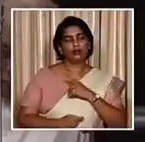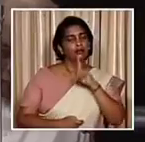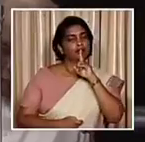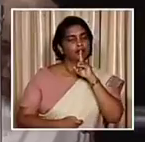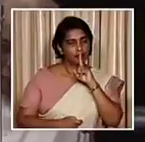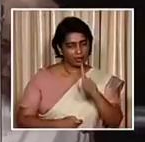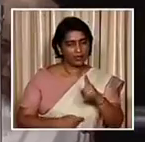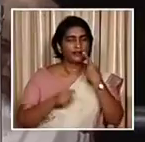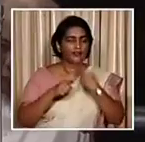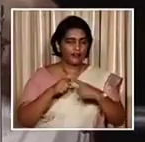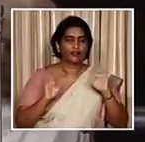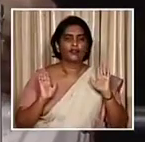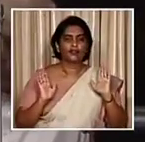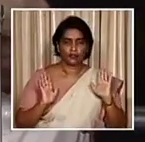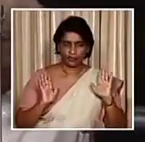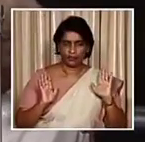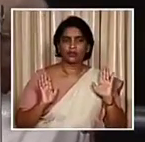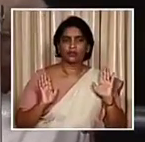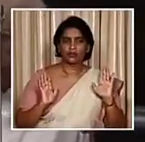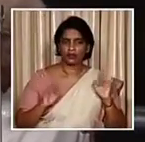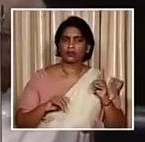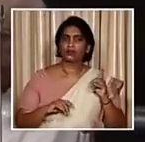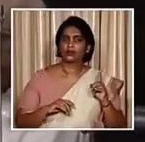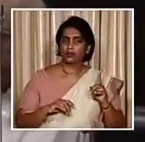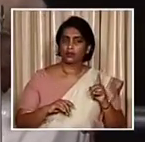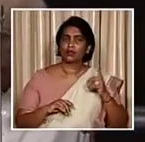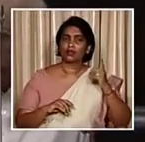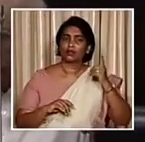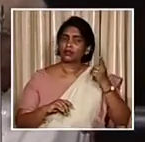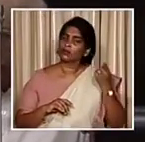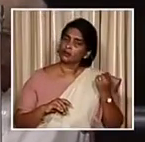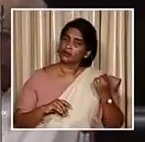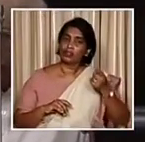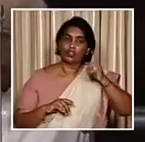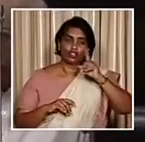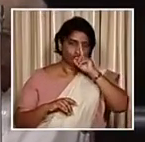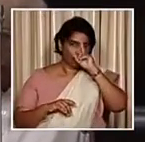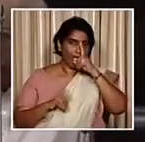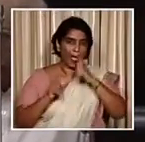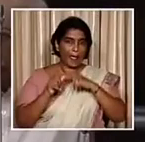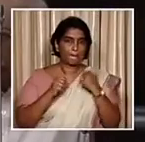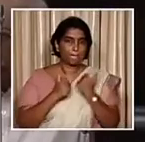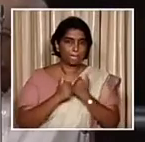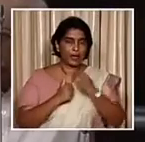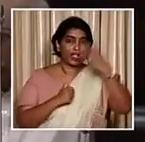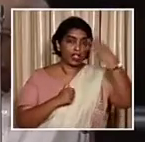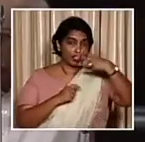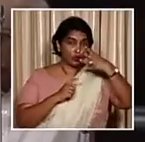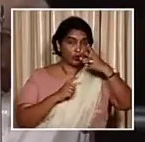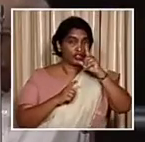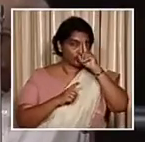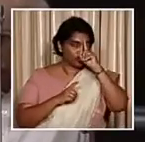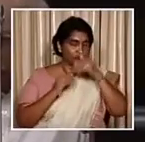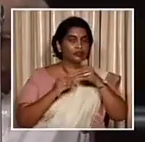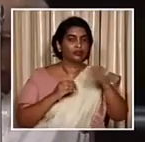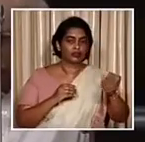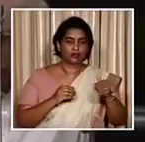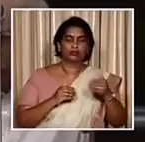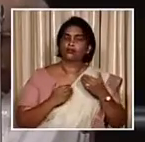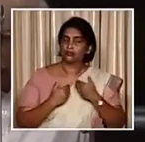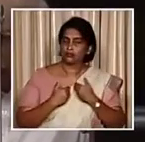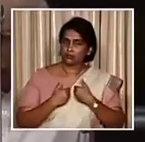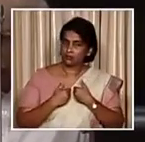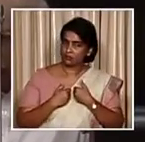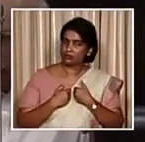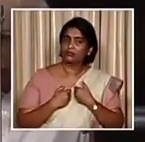one way or other by the third week of April, whether you want it or not. So you all explain that, and there are no need for me to be in this house. I have